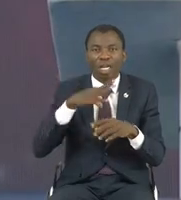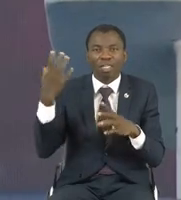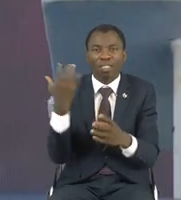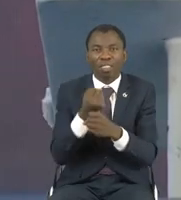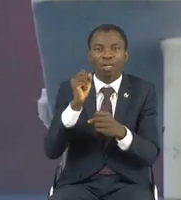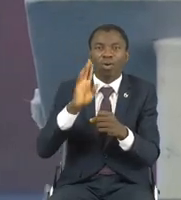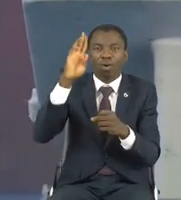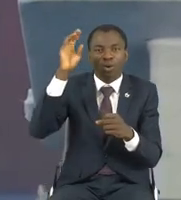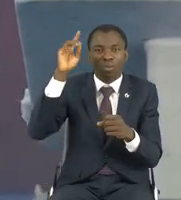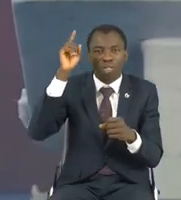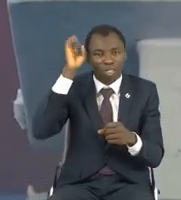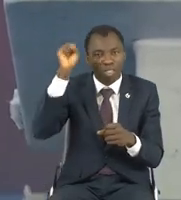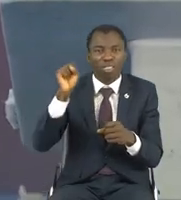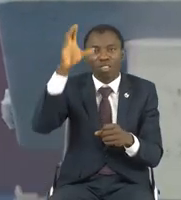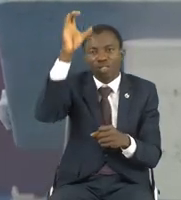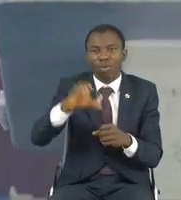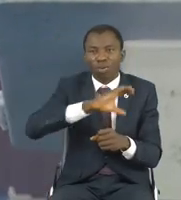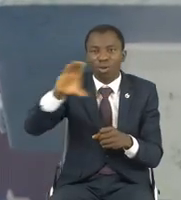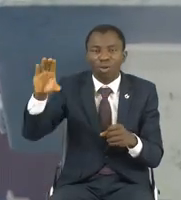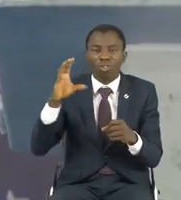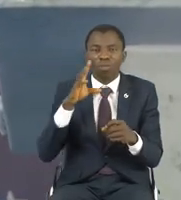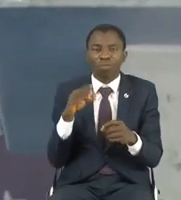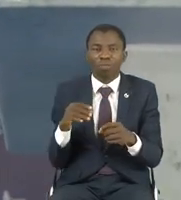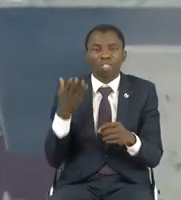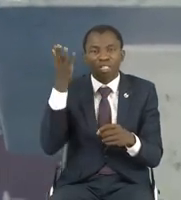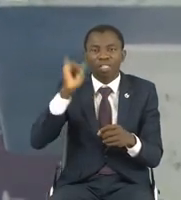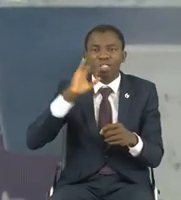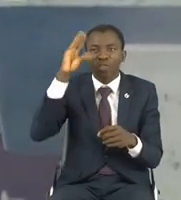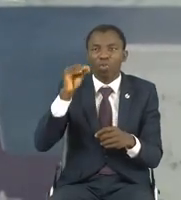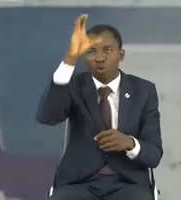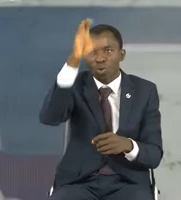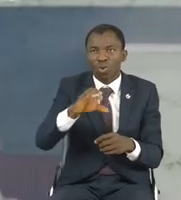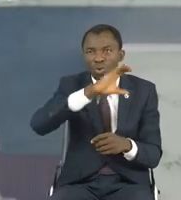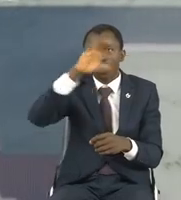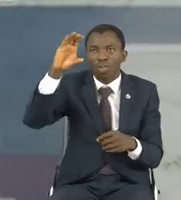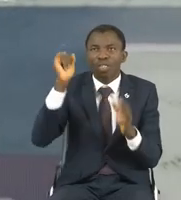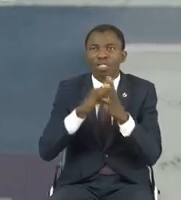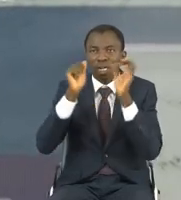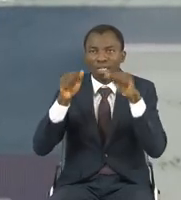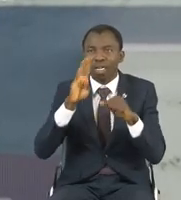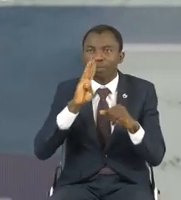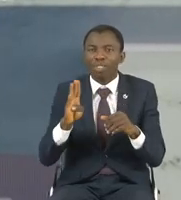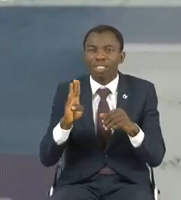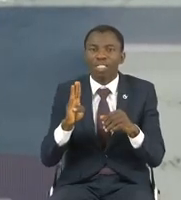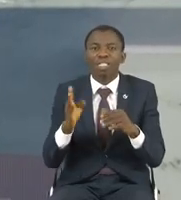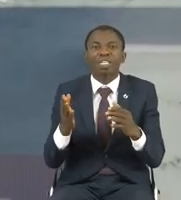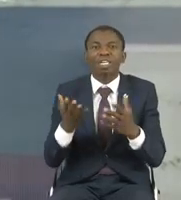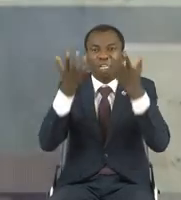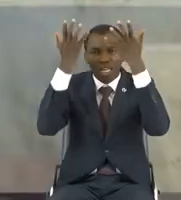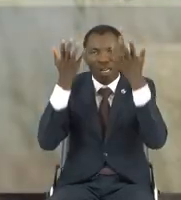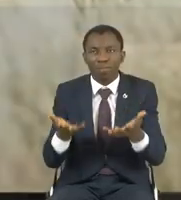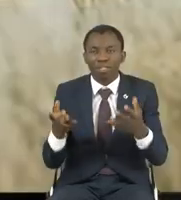cross that will ever be as heavy as the cross that Christ bore for